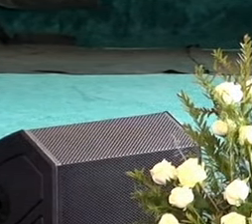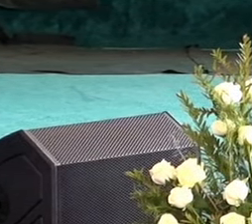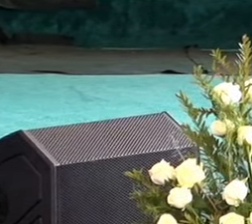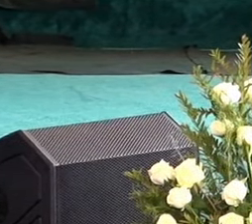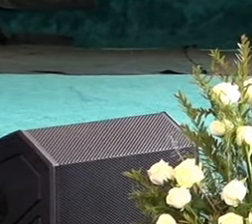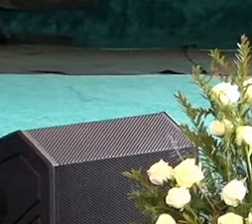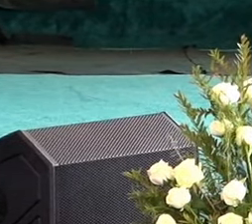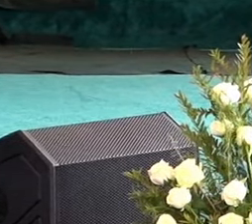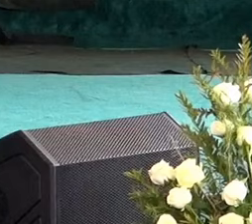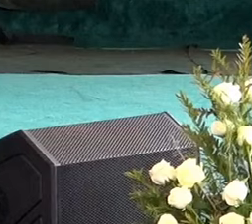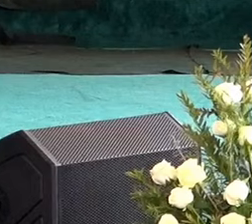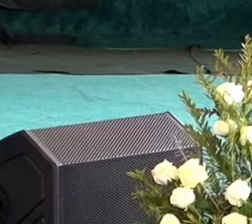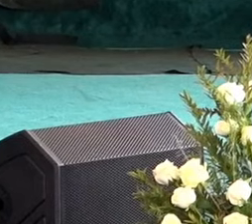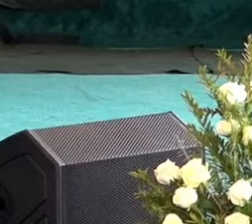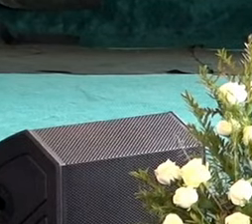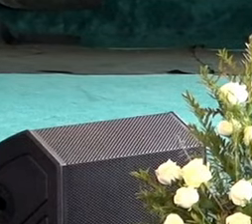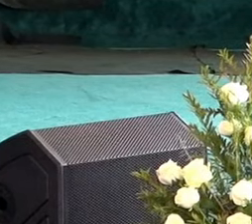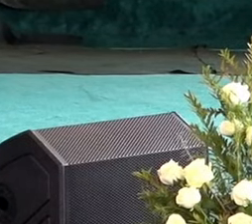captivity.